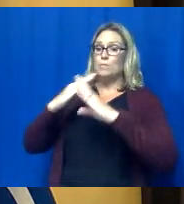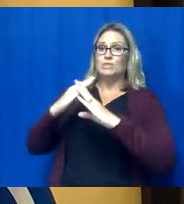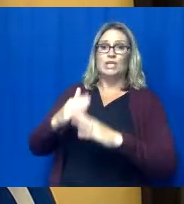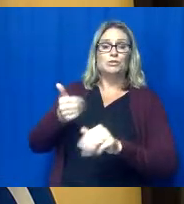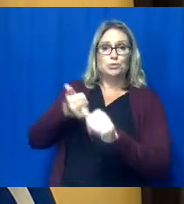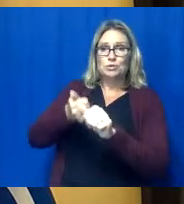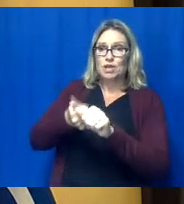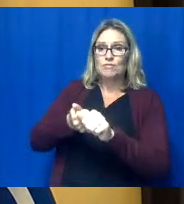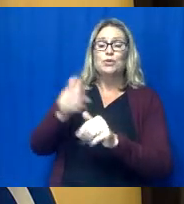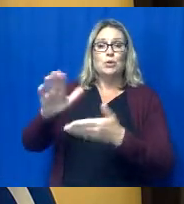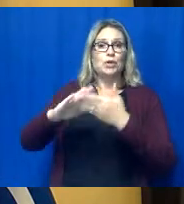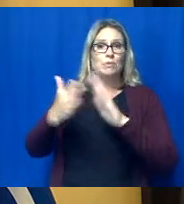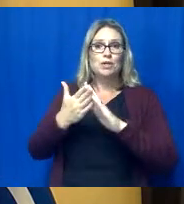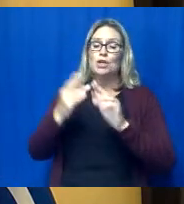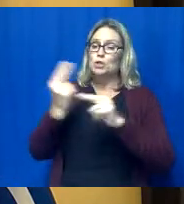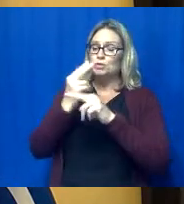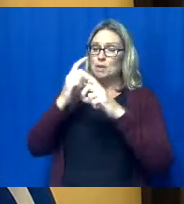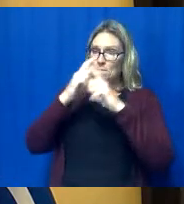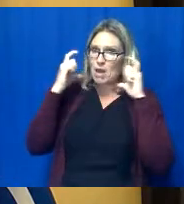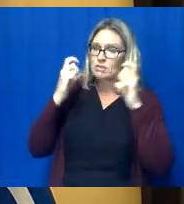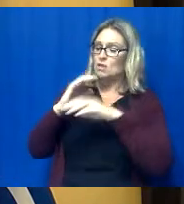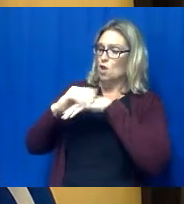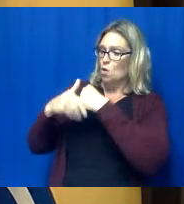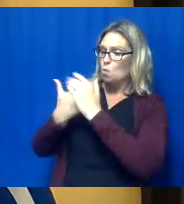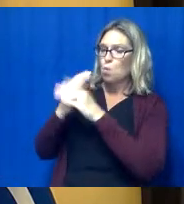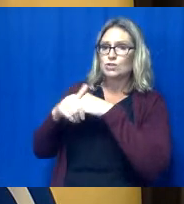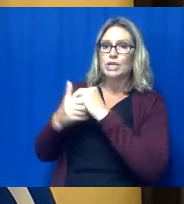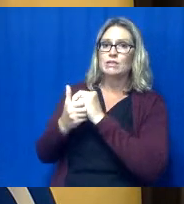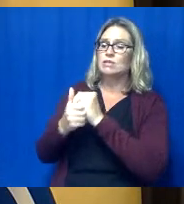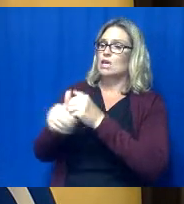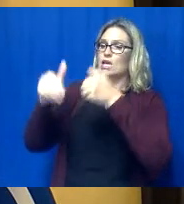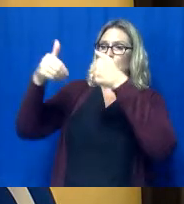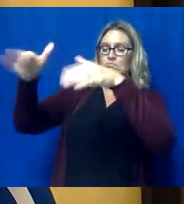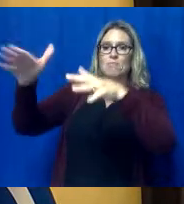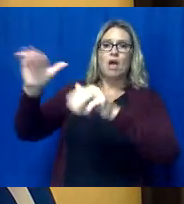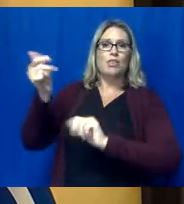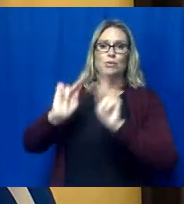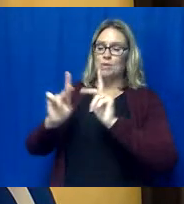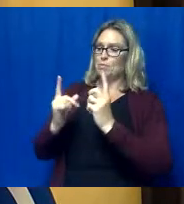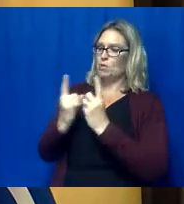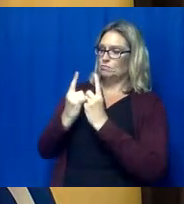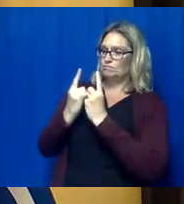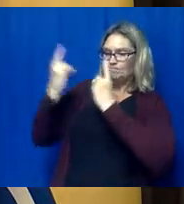wearing masks, washing hands, and staying away from other people. Thank you very much.